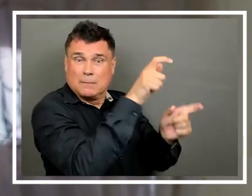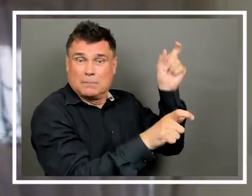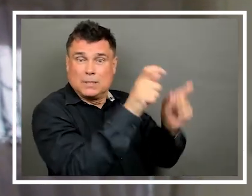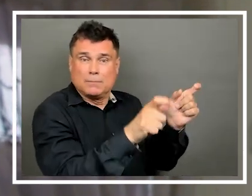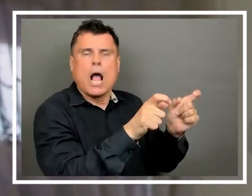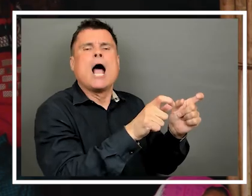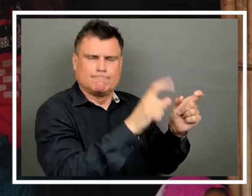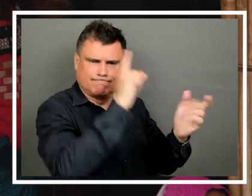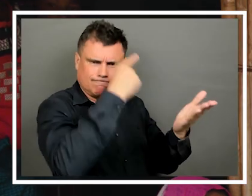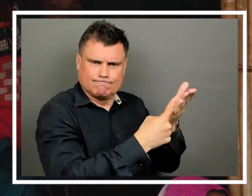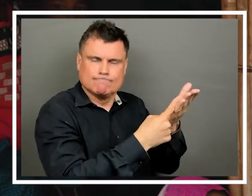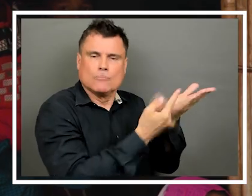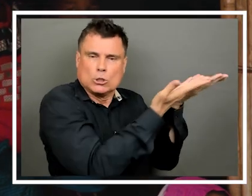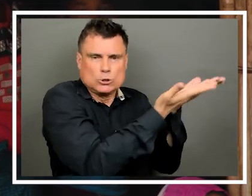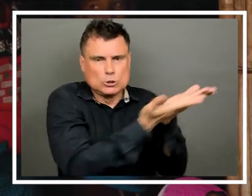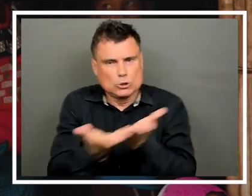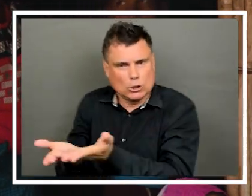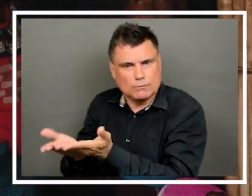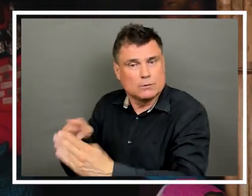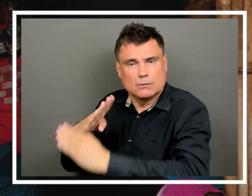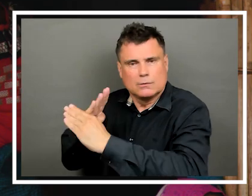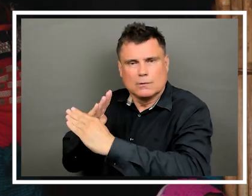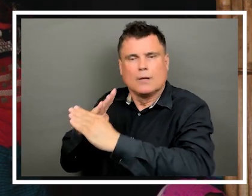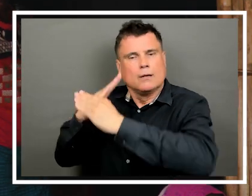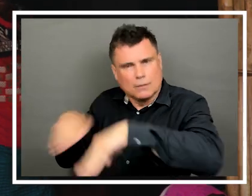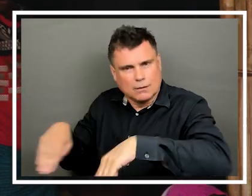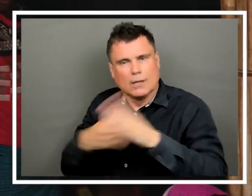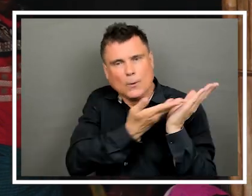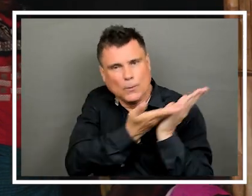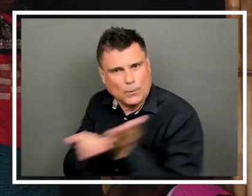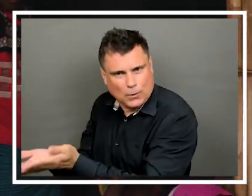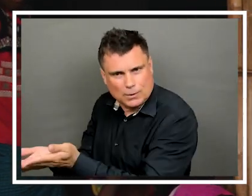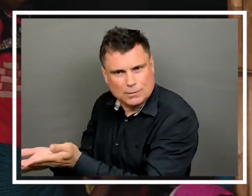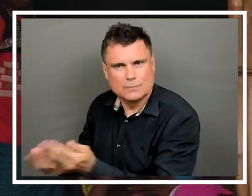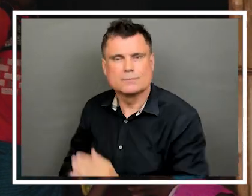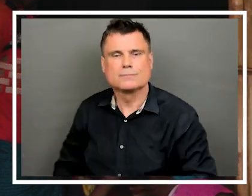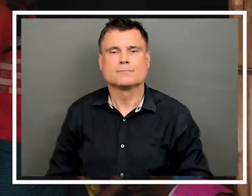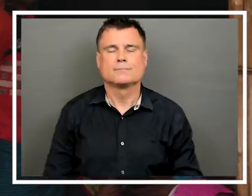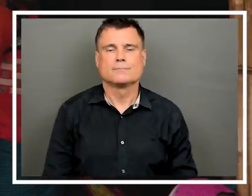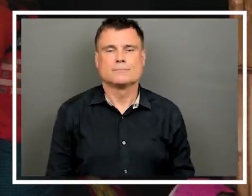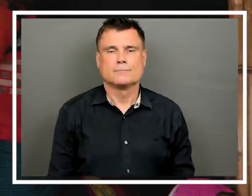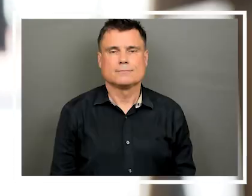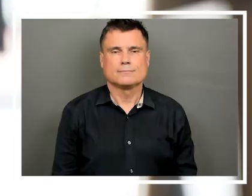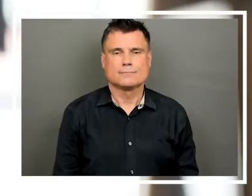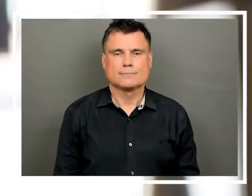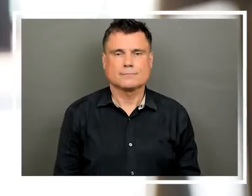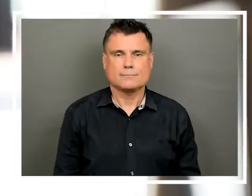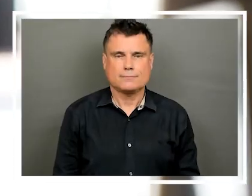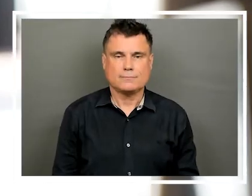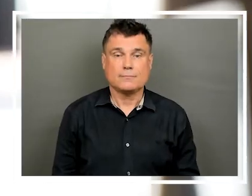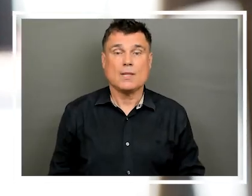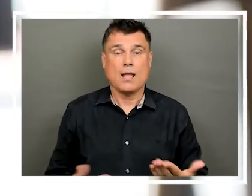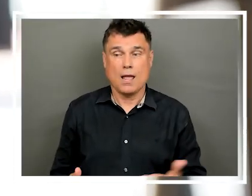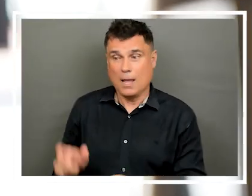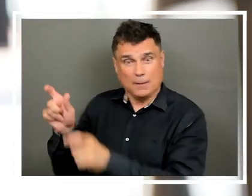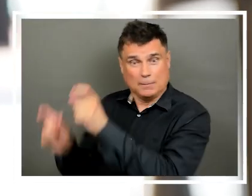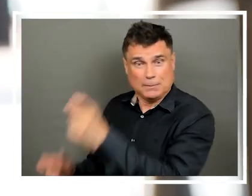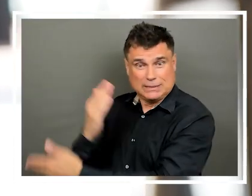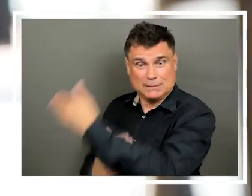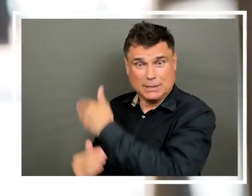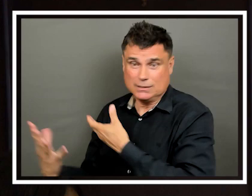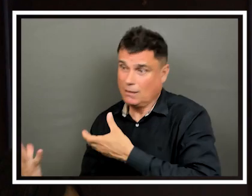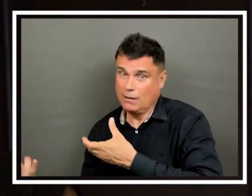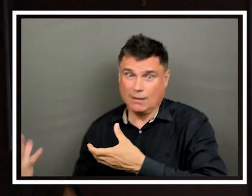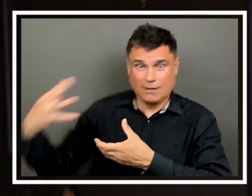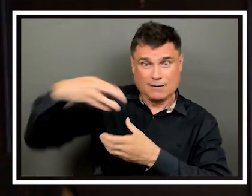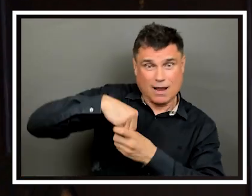are delivered. But make sure to also include persons with disabilities in this process. By involving persons with